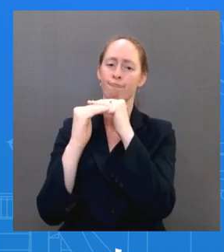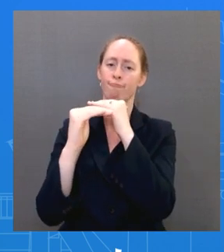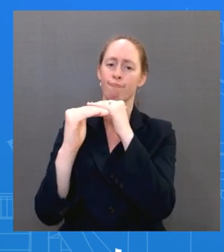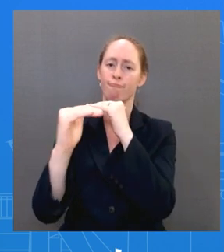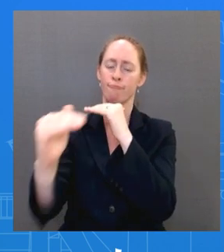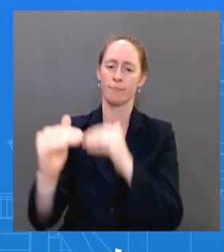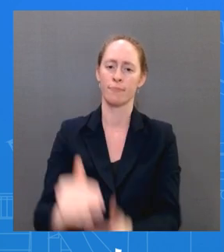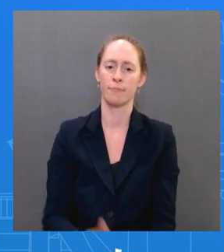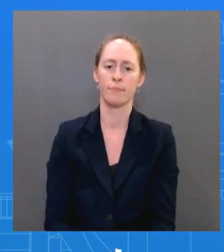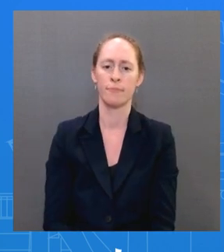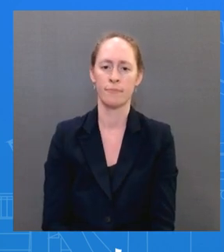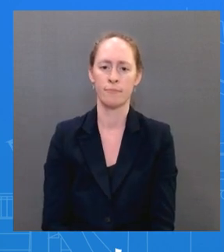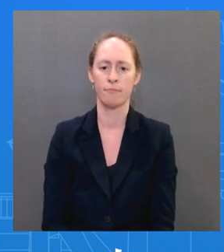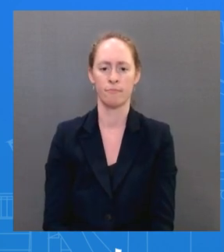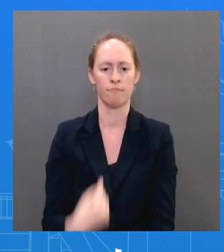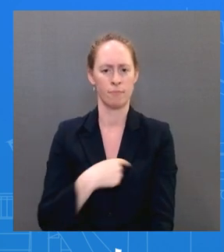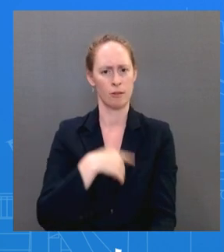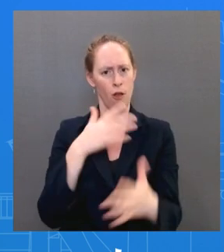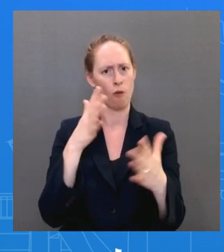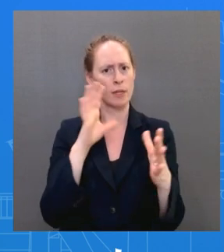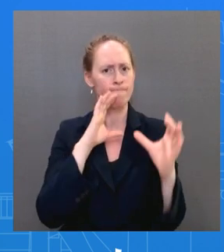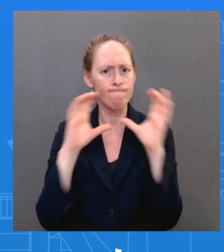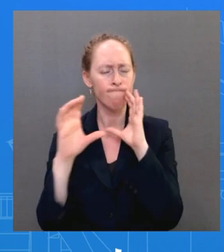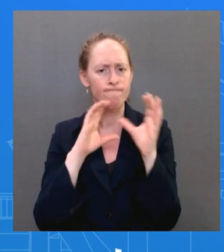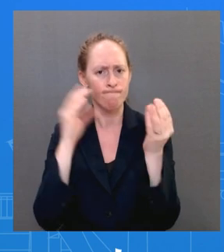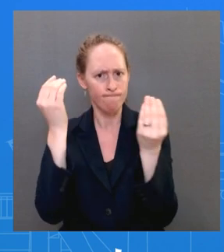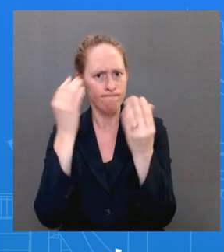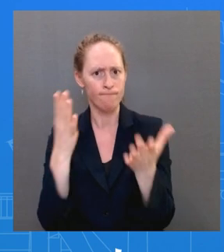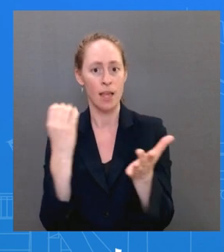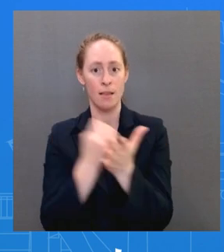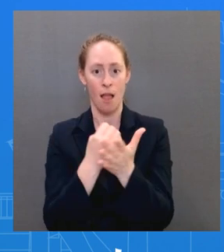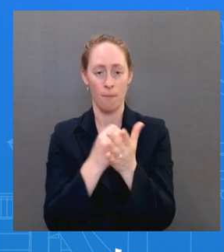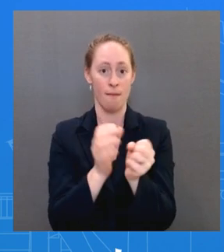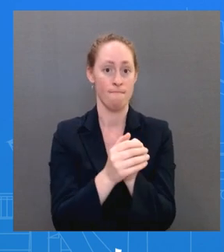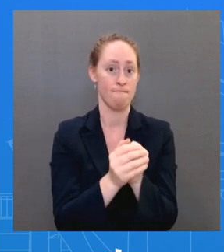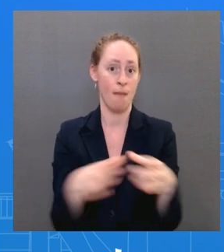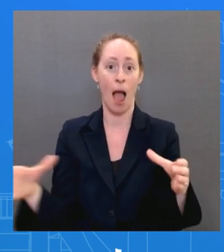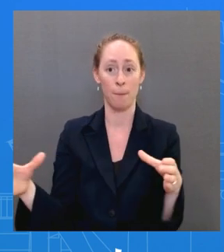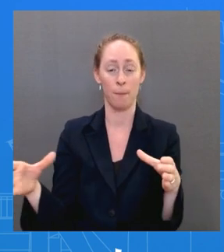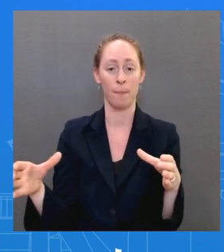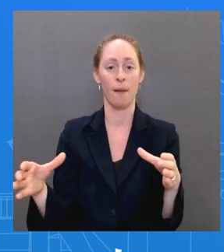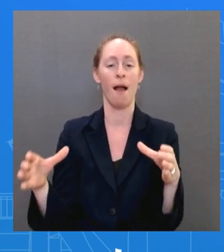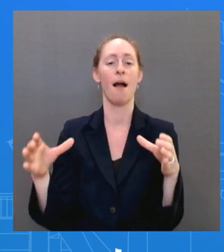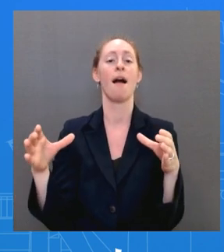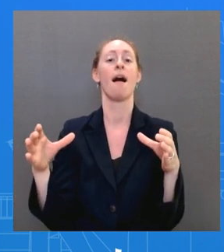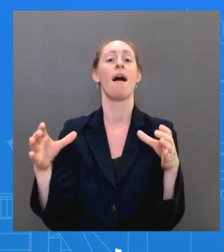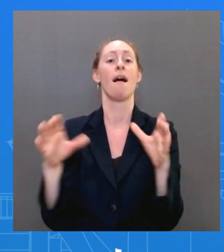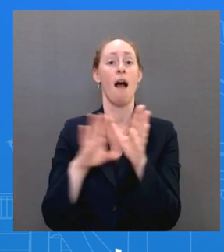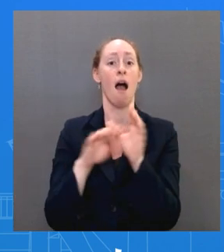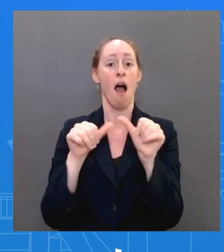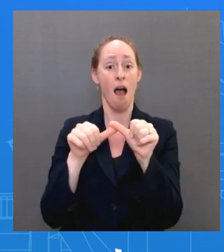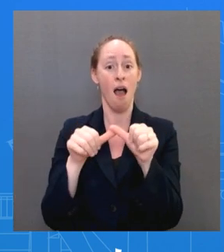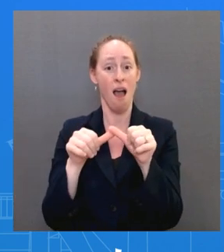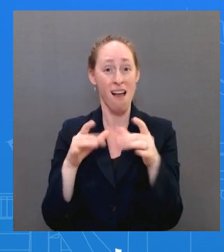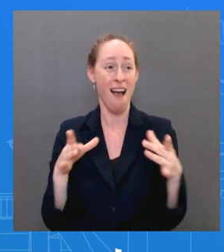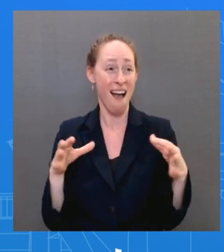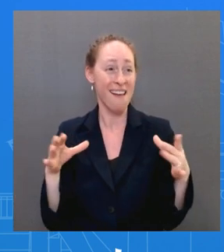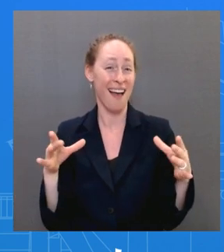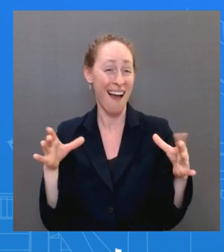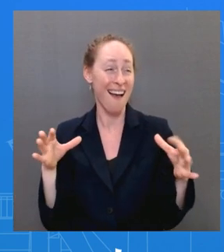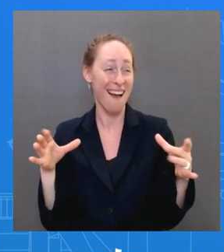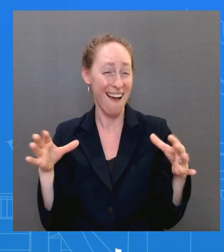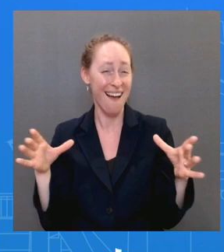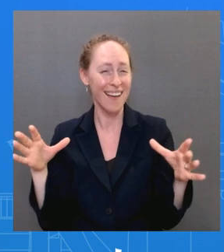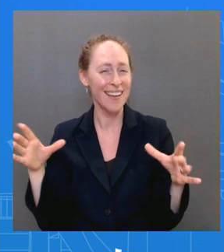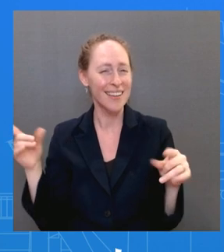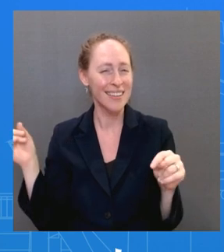economy created 1.1 million jobs in the second quarter. And around 375 jobs per month. Those are